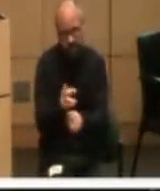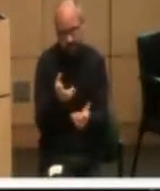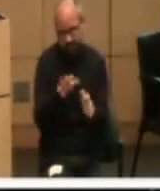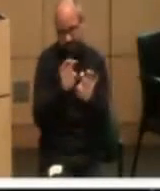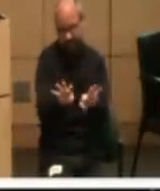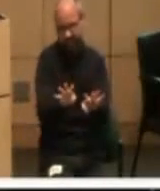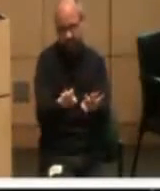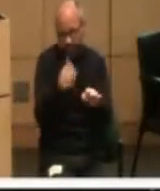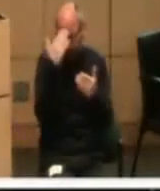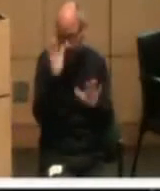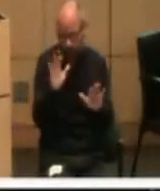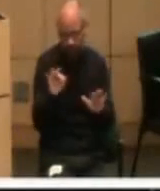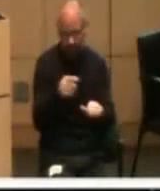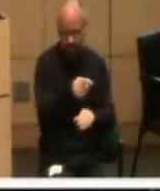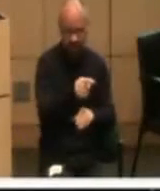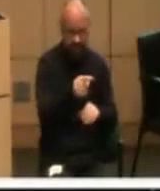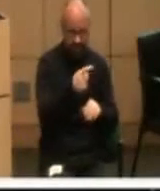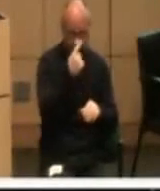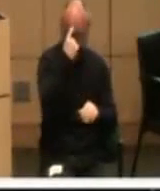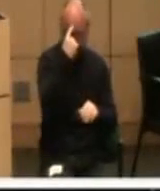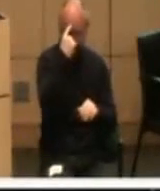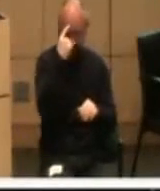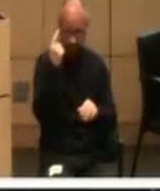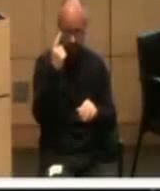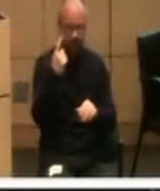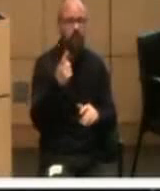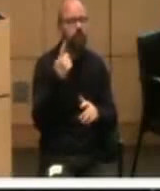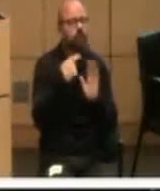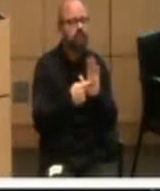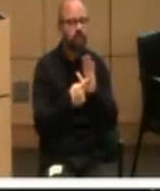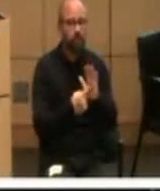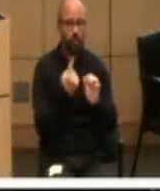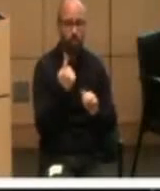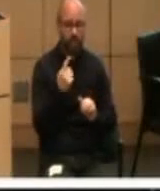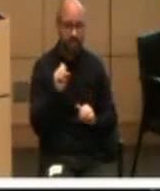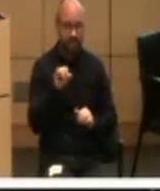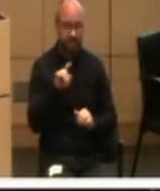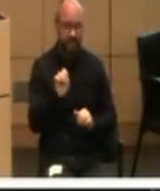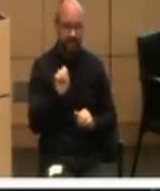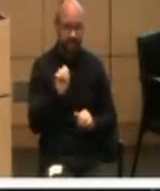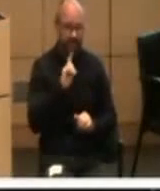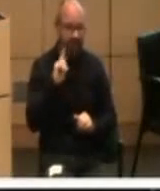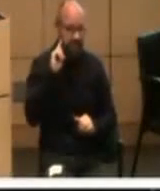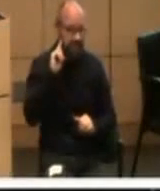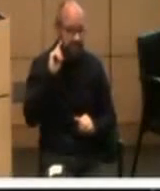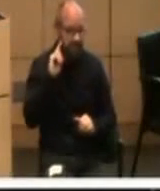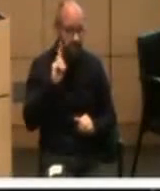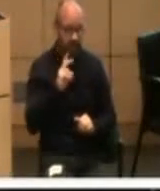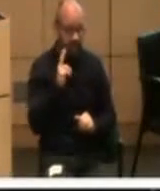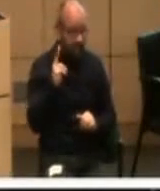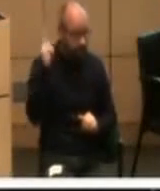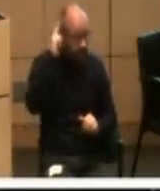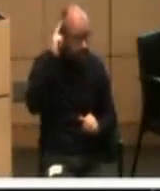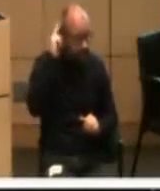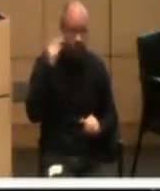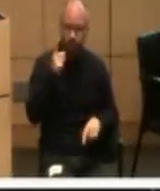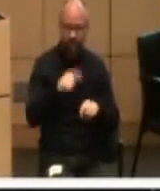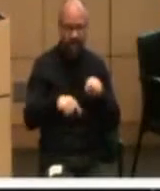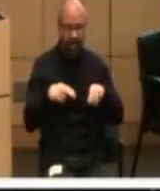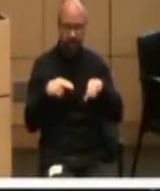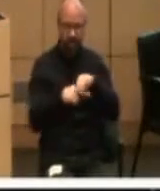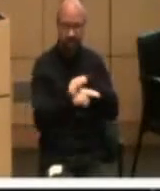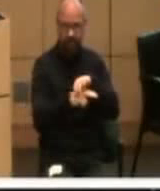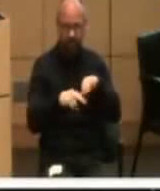the difficulty is, like, for instance, with single-sided deafness, if once you put an implant in, you can't image them anymore in an MRI, because you have then